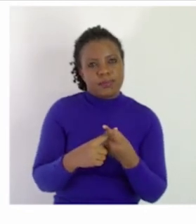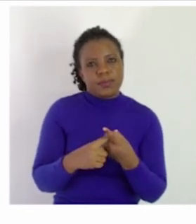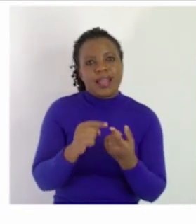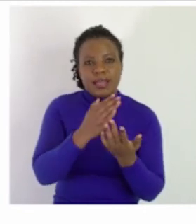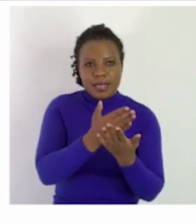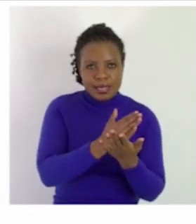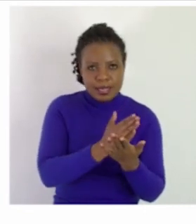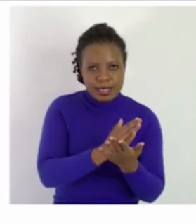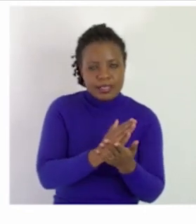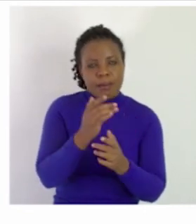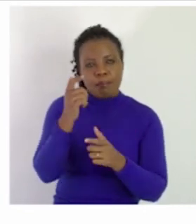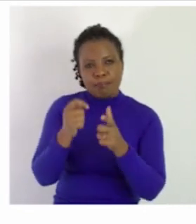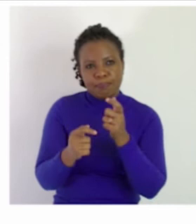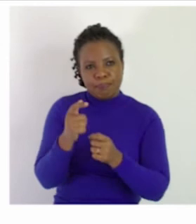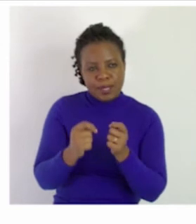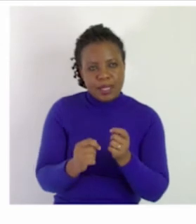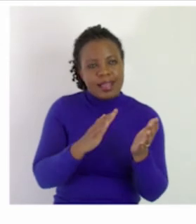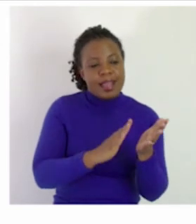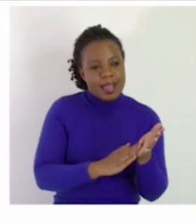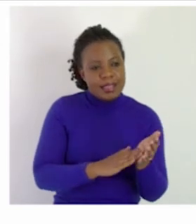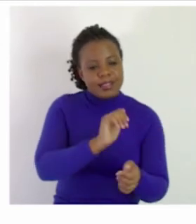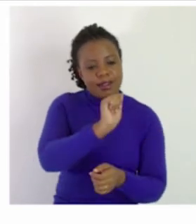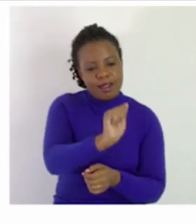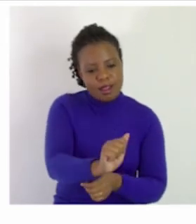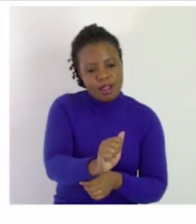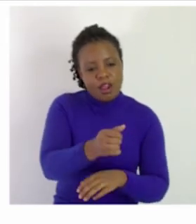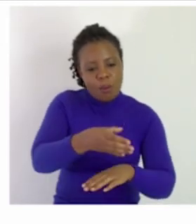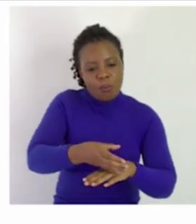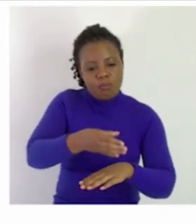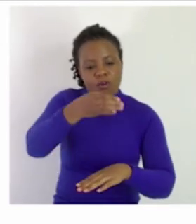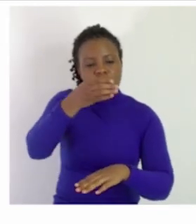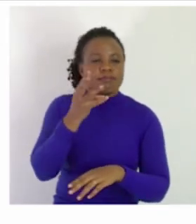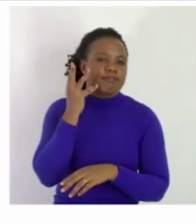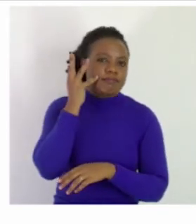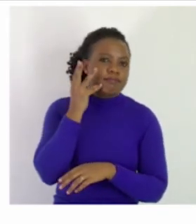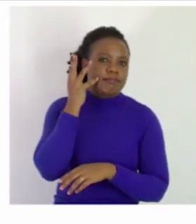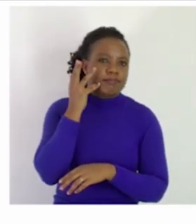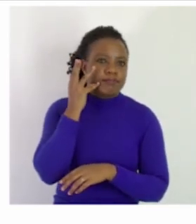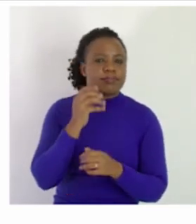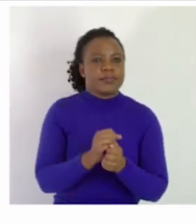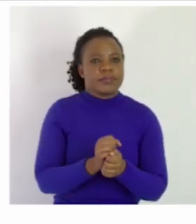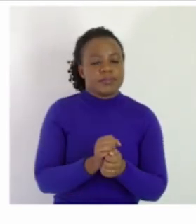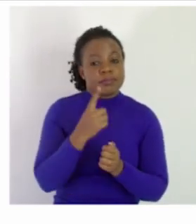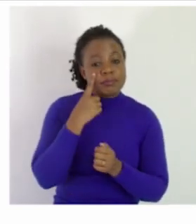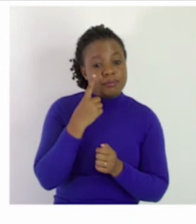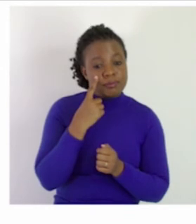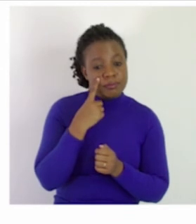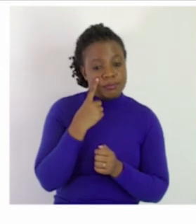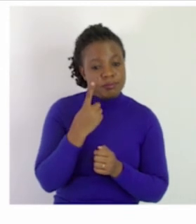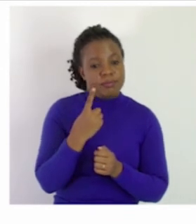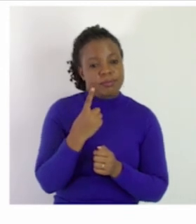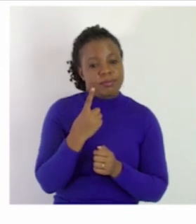milk, and a bottle of wine. Right, so you realize that where we